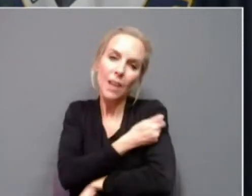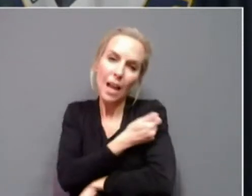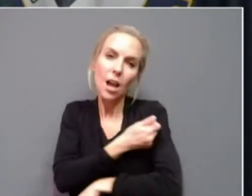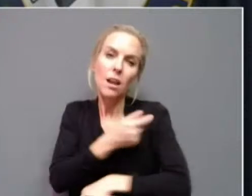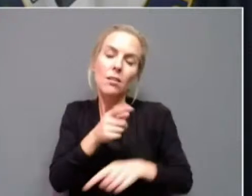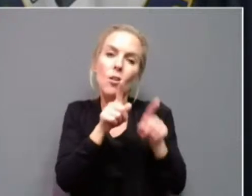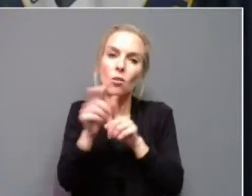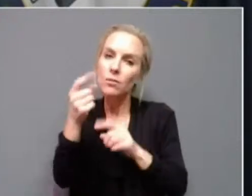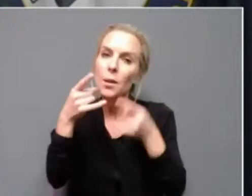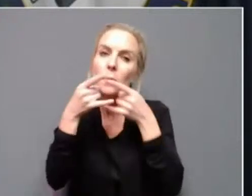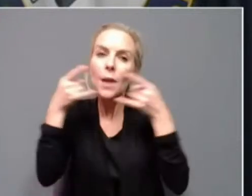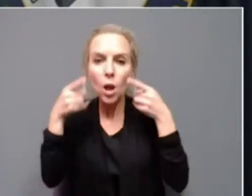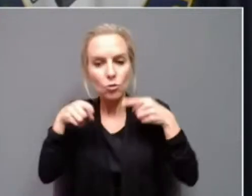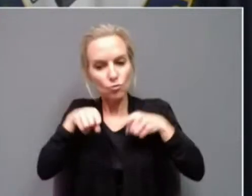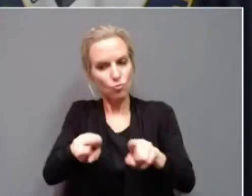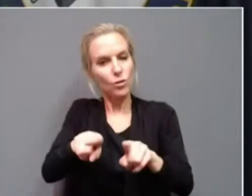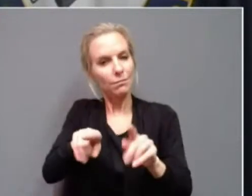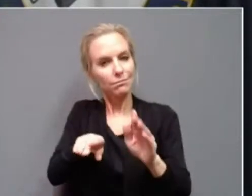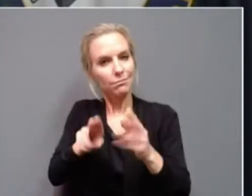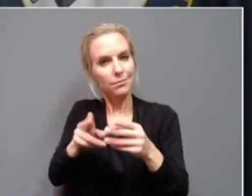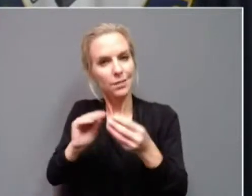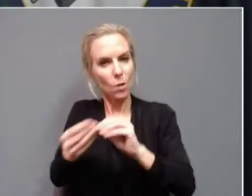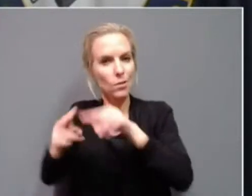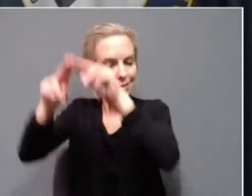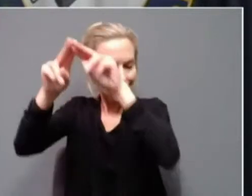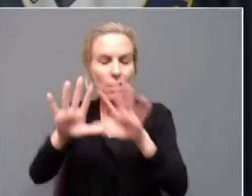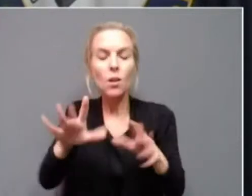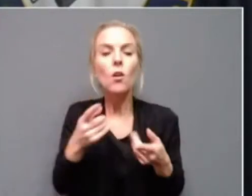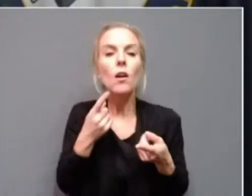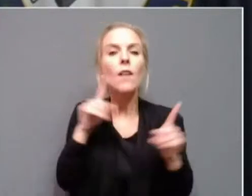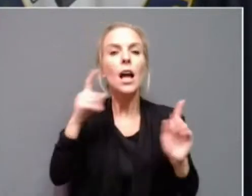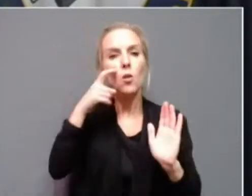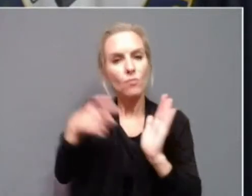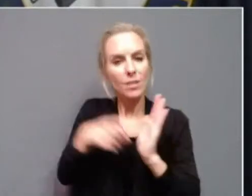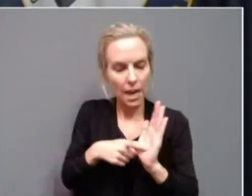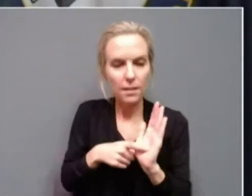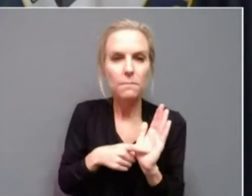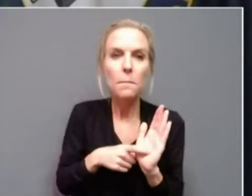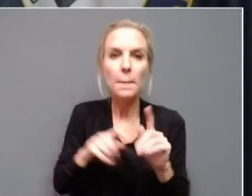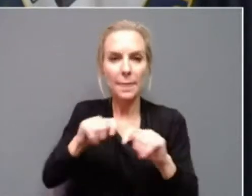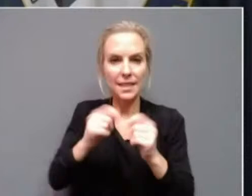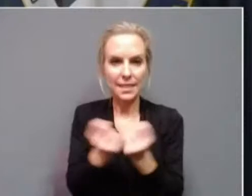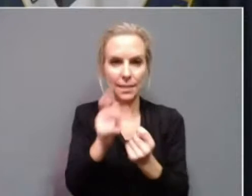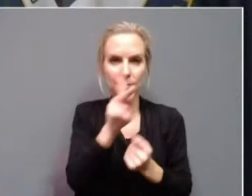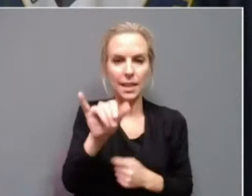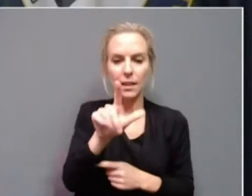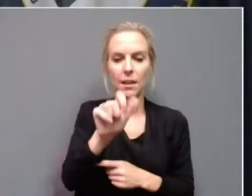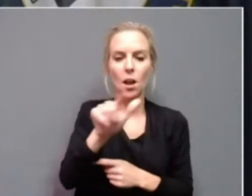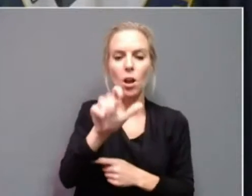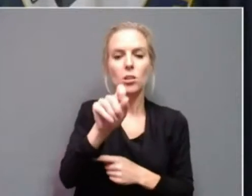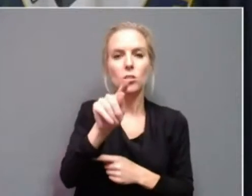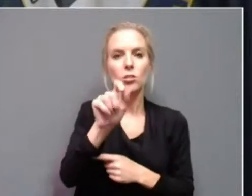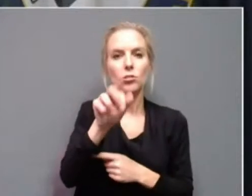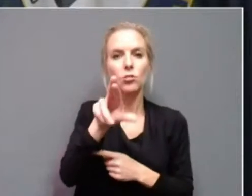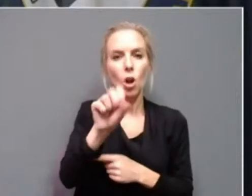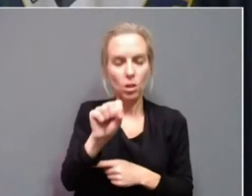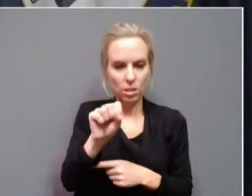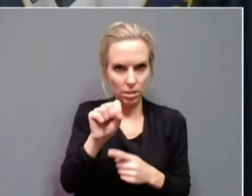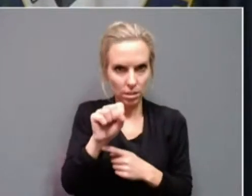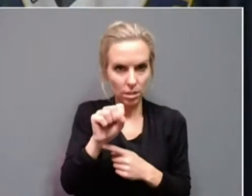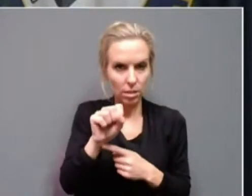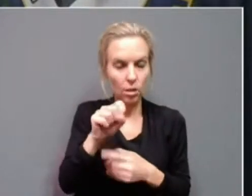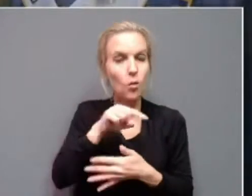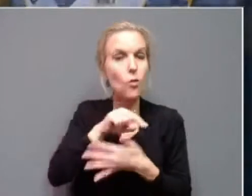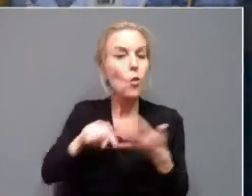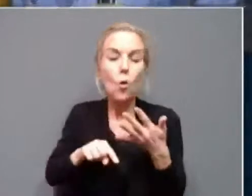on. Finally, I want to recognize, our Team Kentucky All-Stars. And these are the folks that,